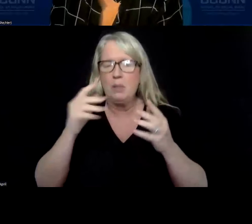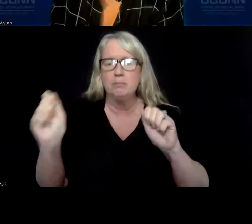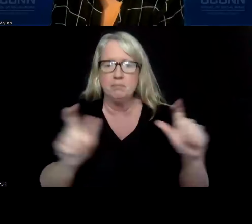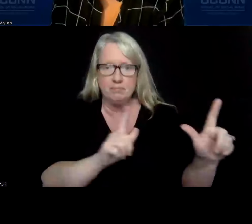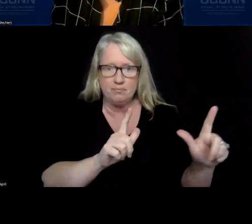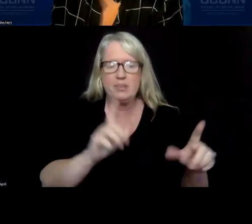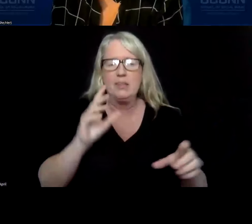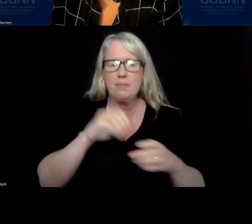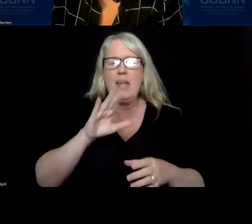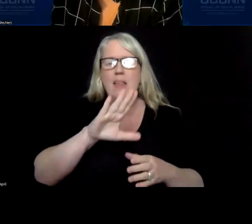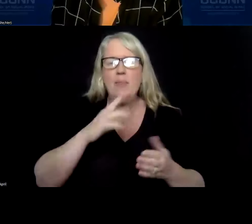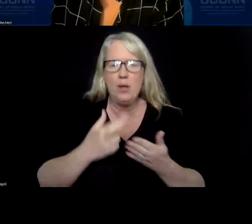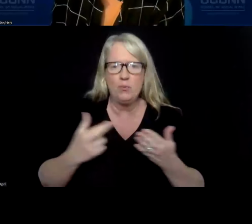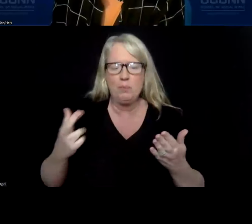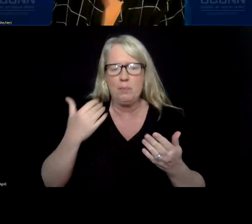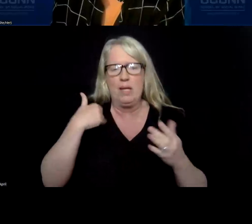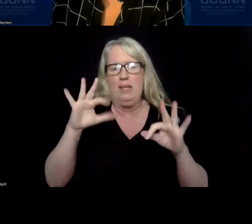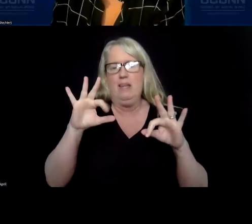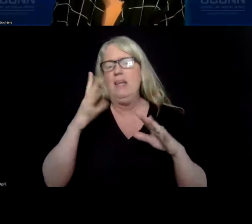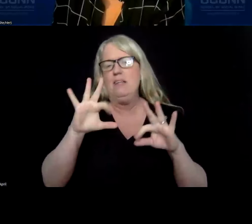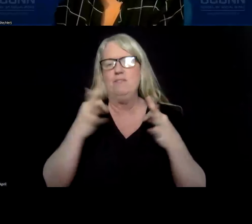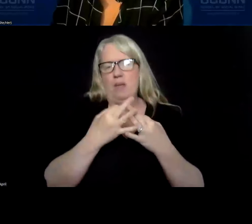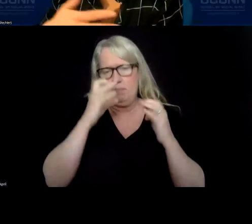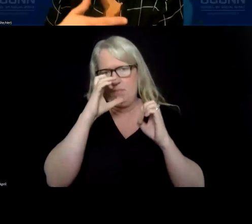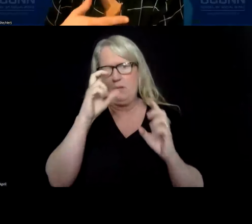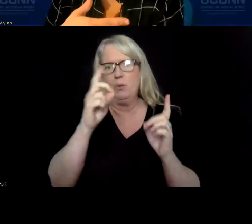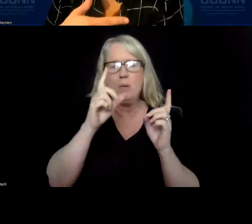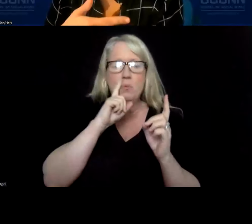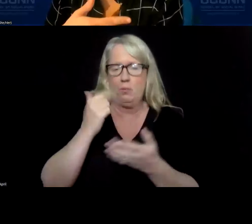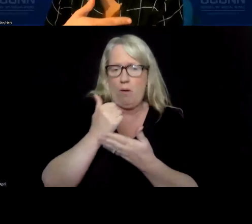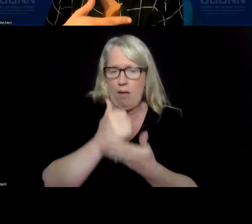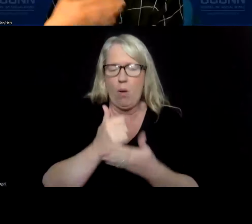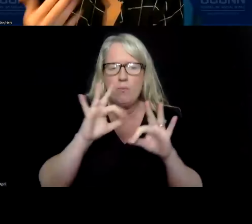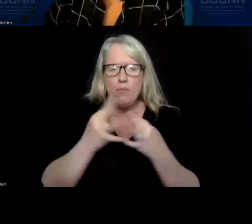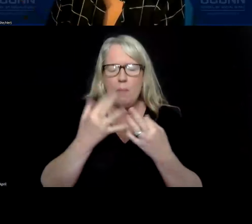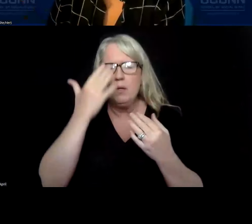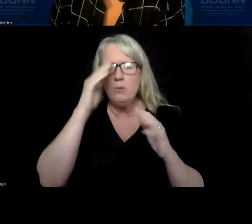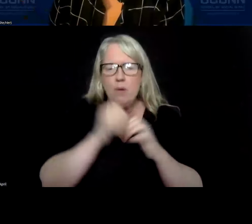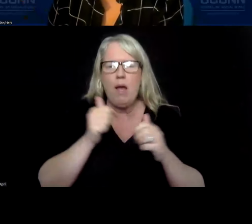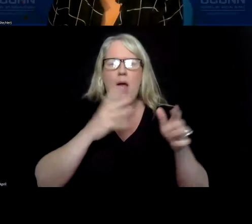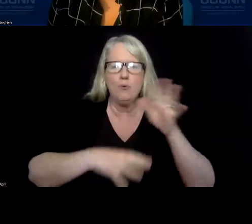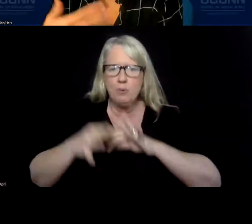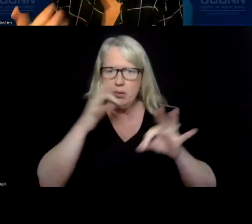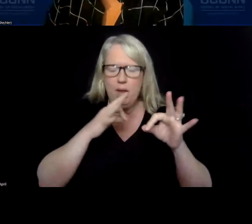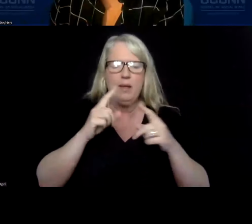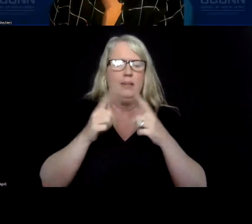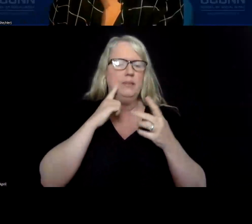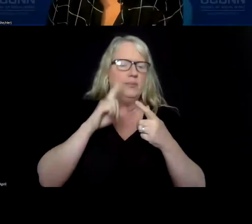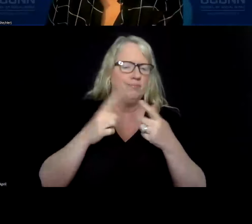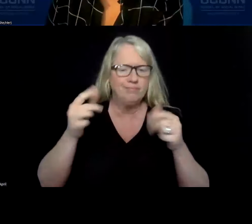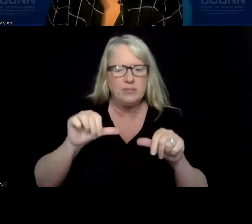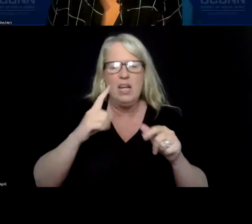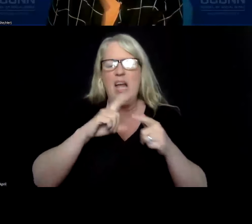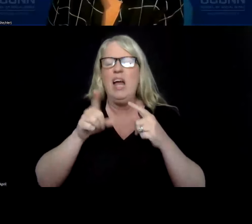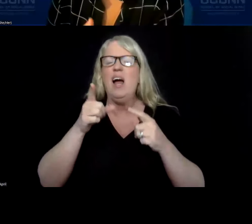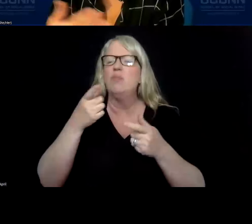Included in their resources is family education booklets that really help families learn how to replace rejecting behaviors with more supportive and